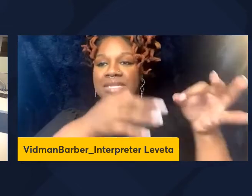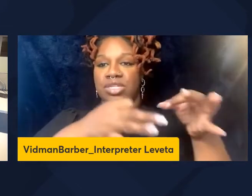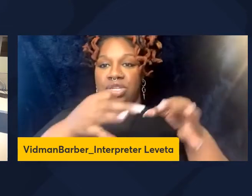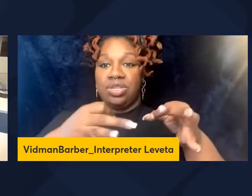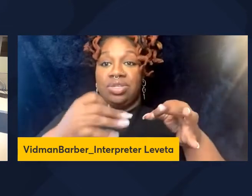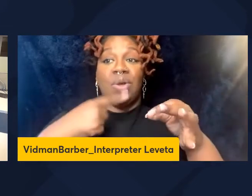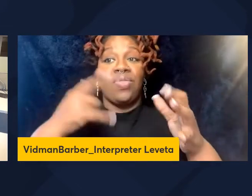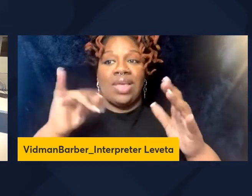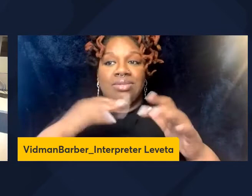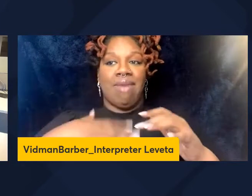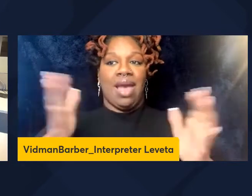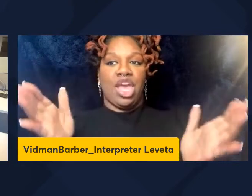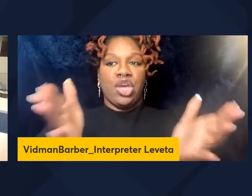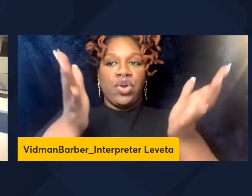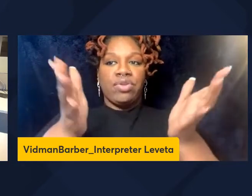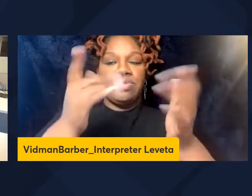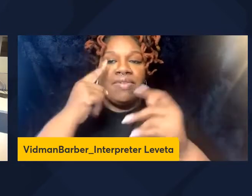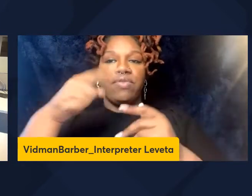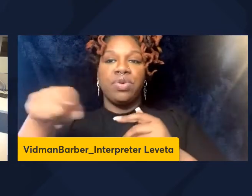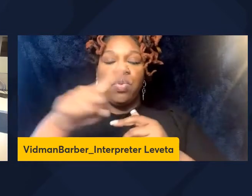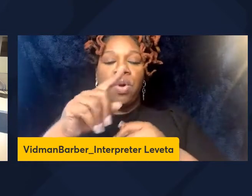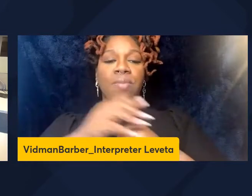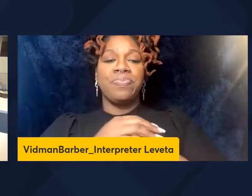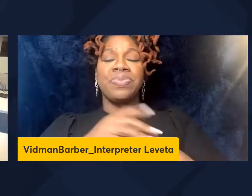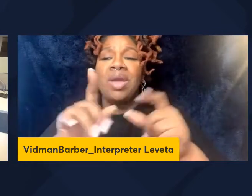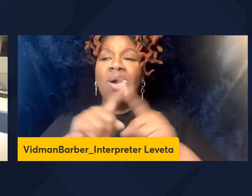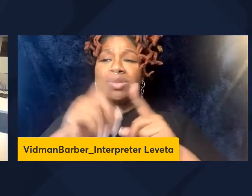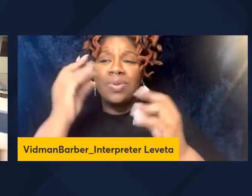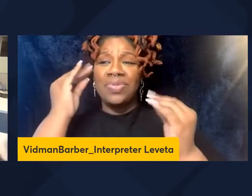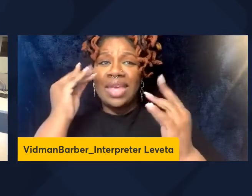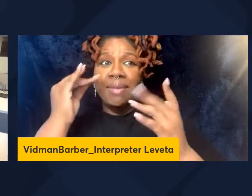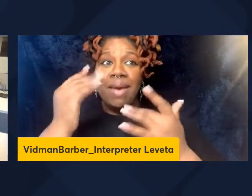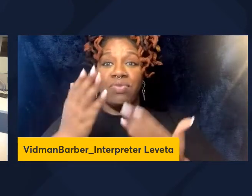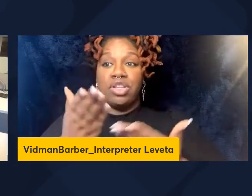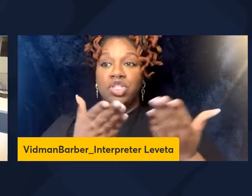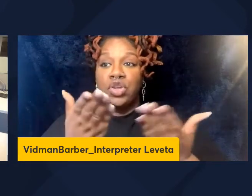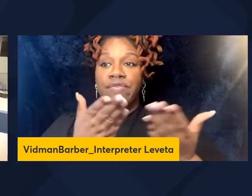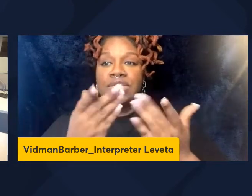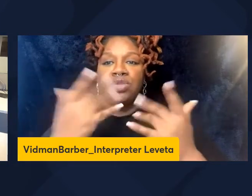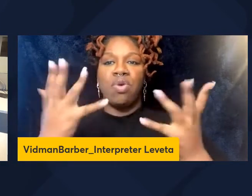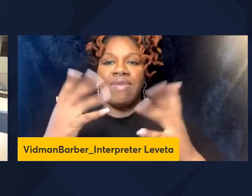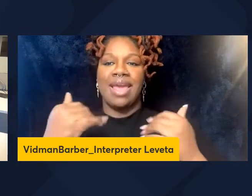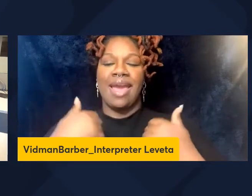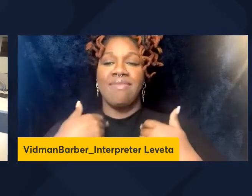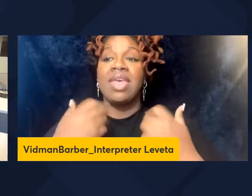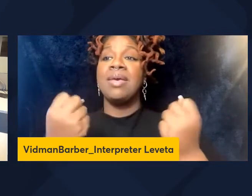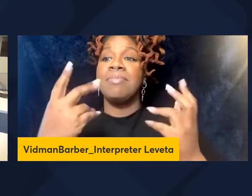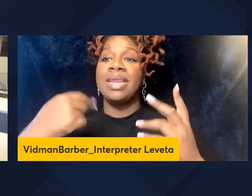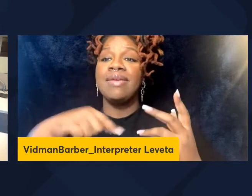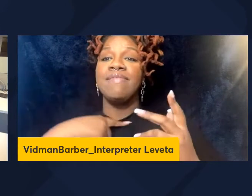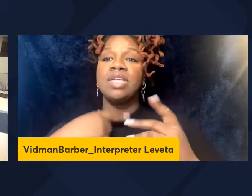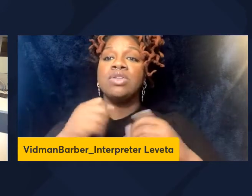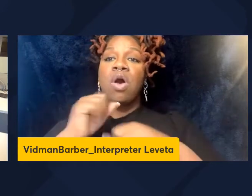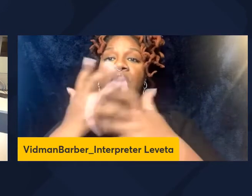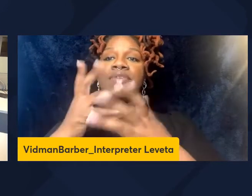that. And then think about the service that you do have. I mean, many of us work in our communities, and